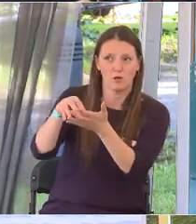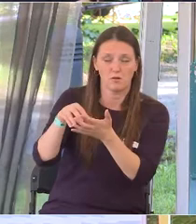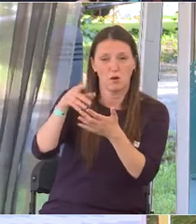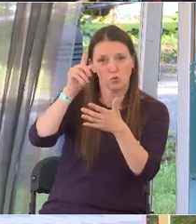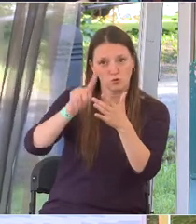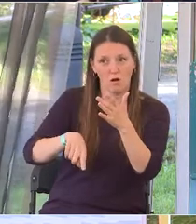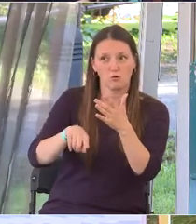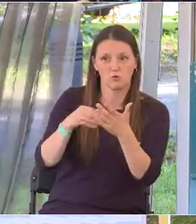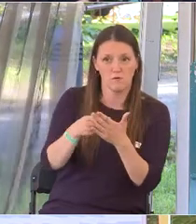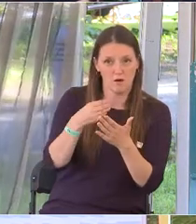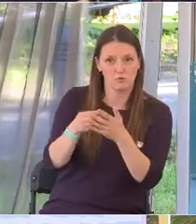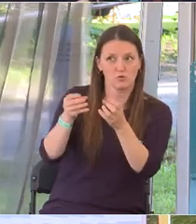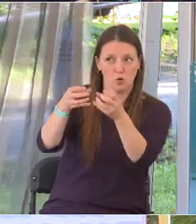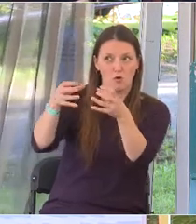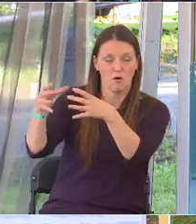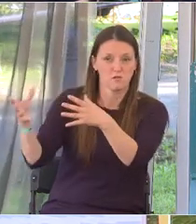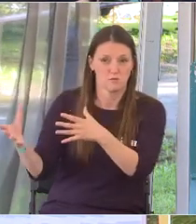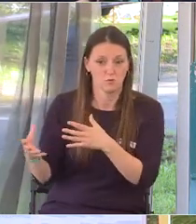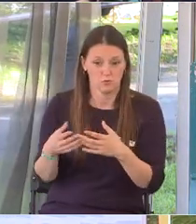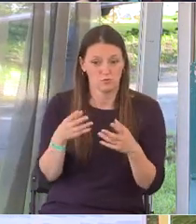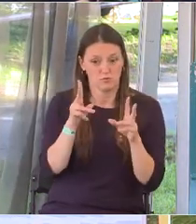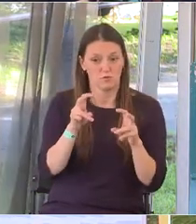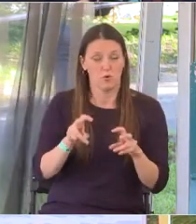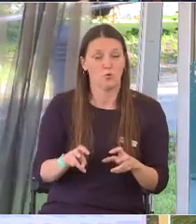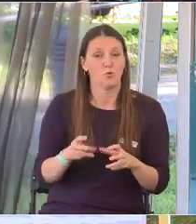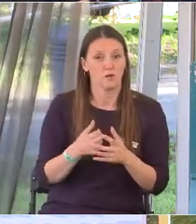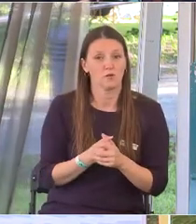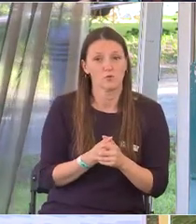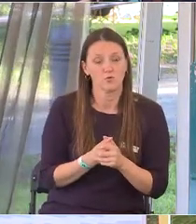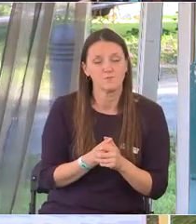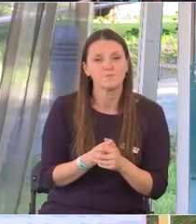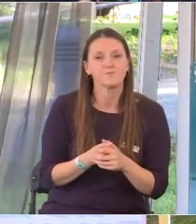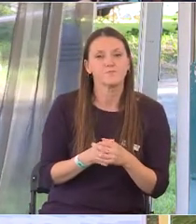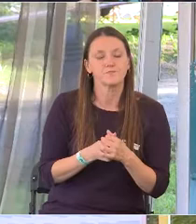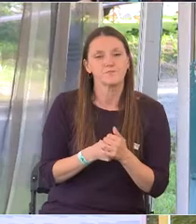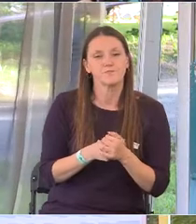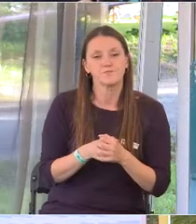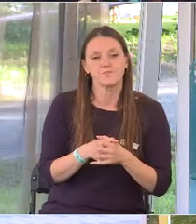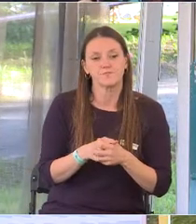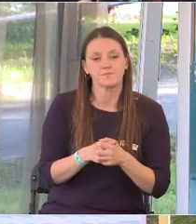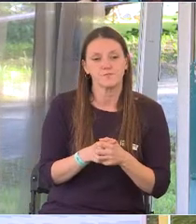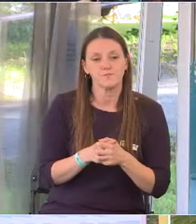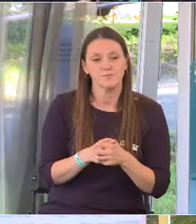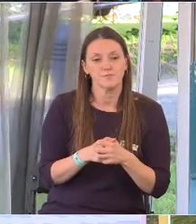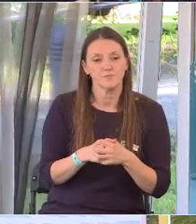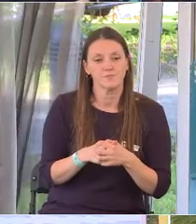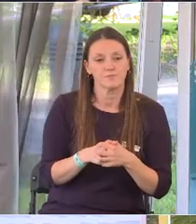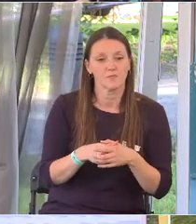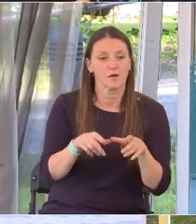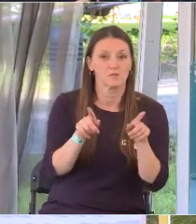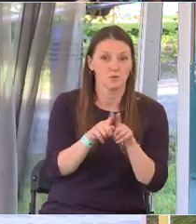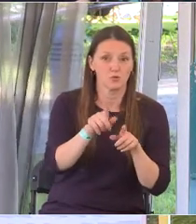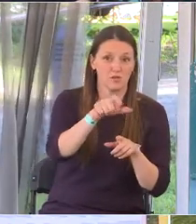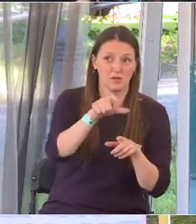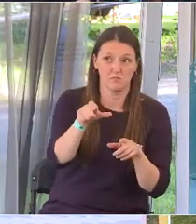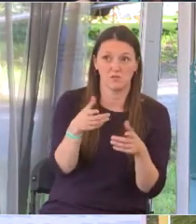For example, police. And as we sounded with individuals as well, in this day where people can tend